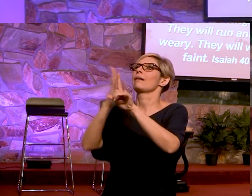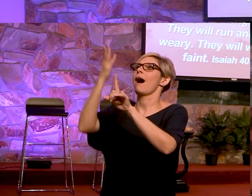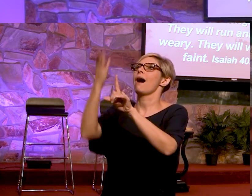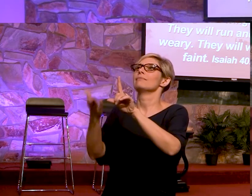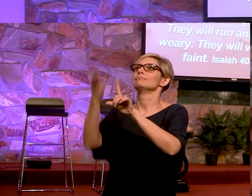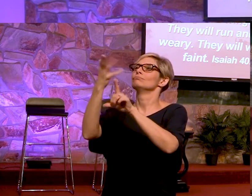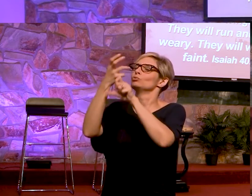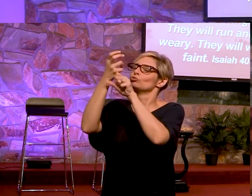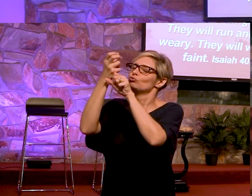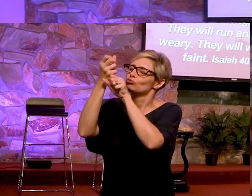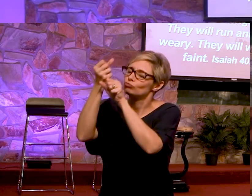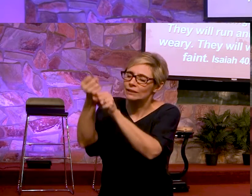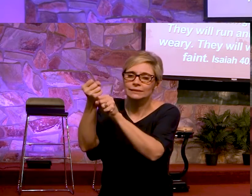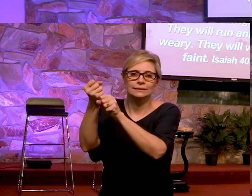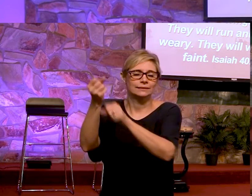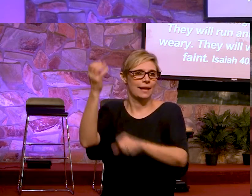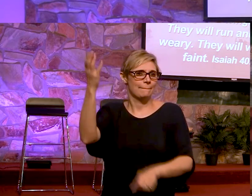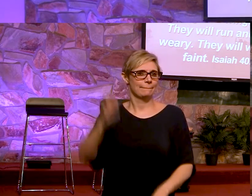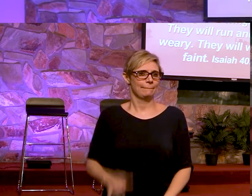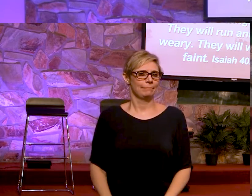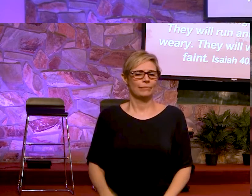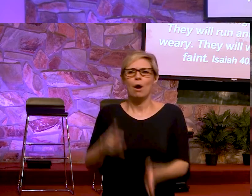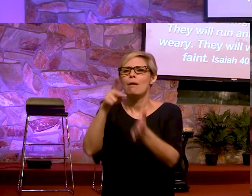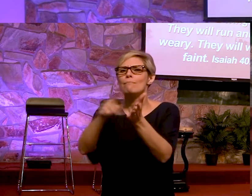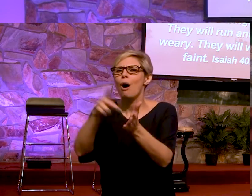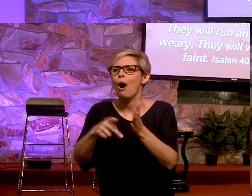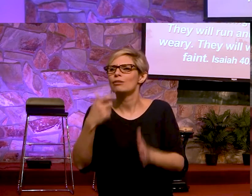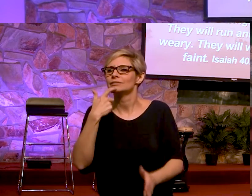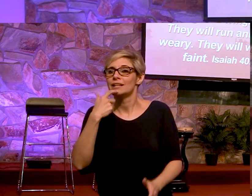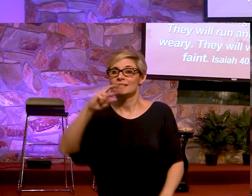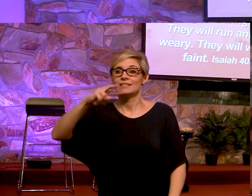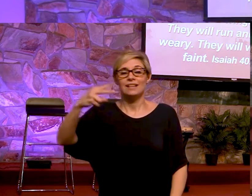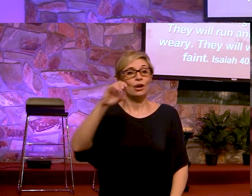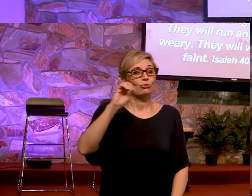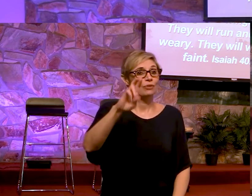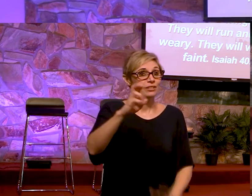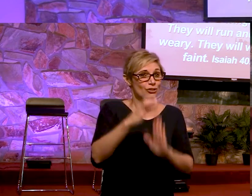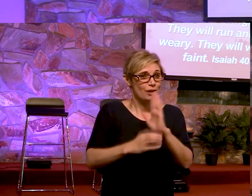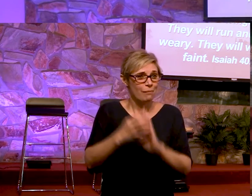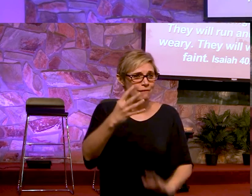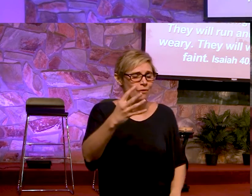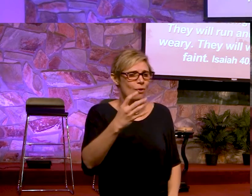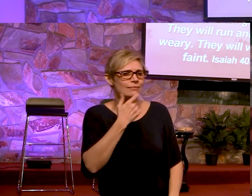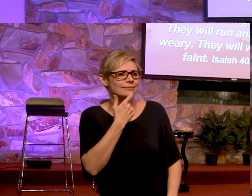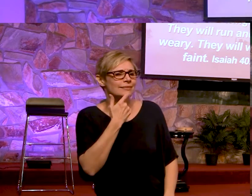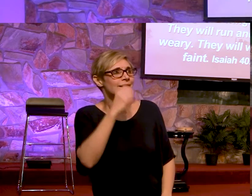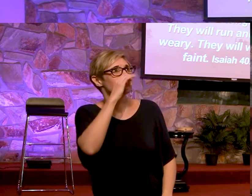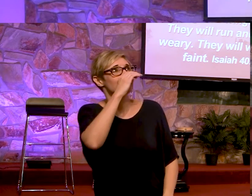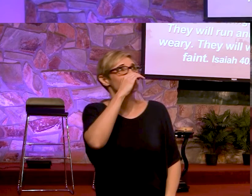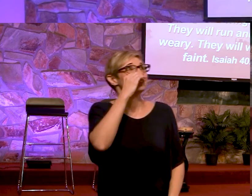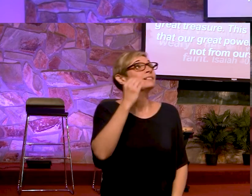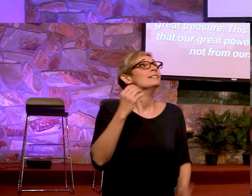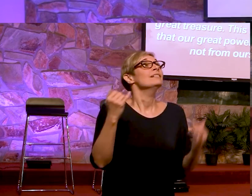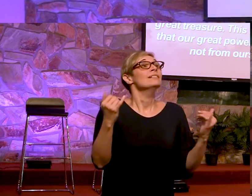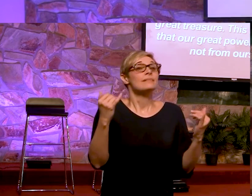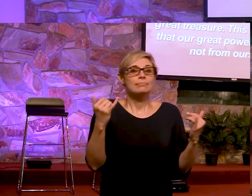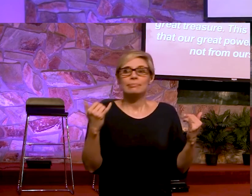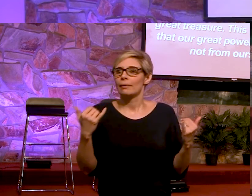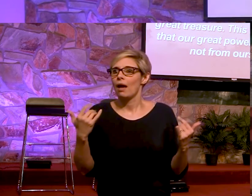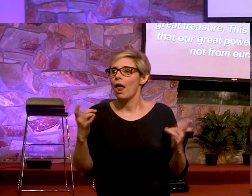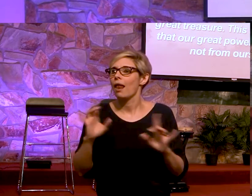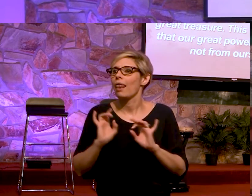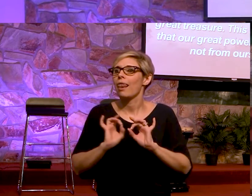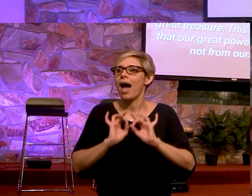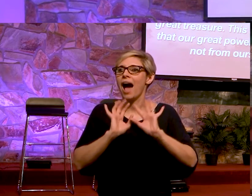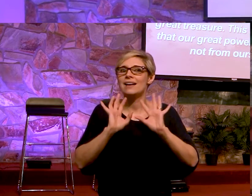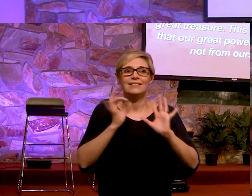trust Him. I love what Paul says. Paul says in 2 Corinthians chapter 4, he says, we now have this light